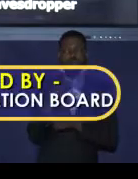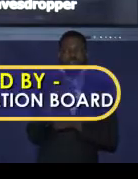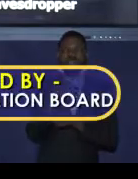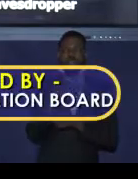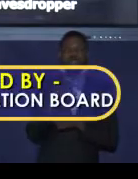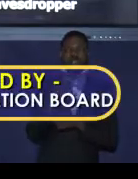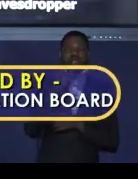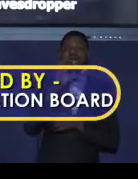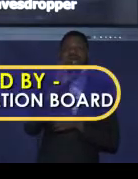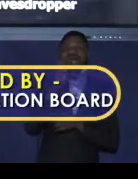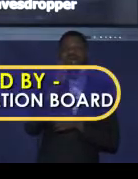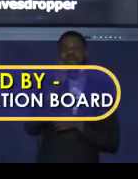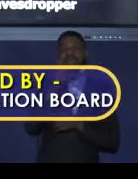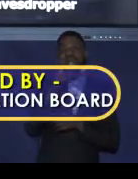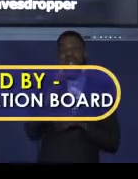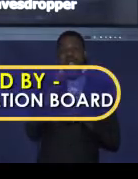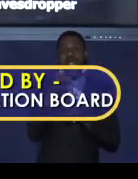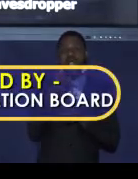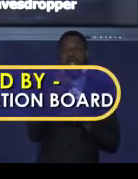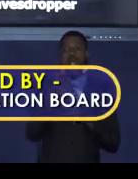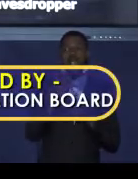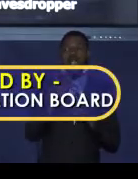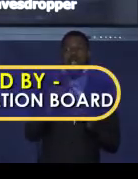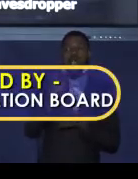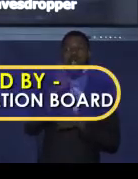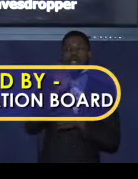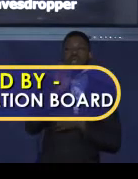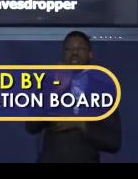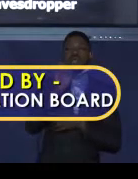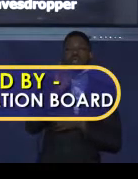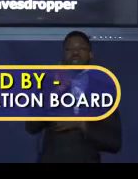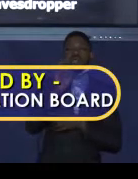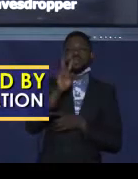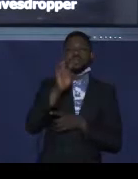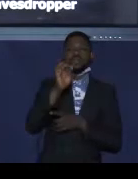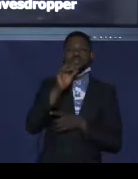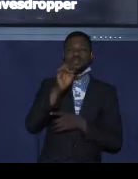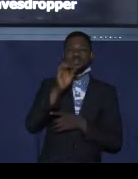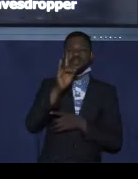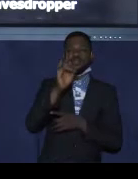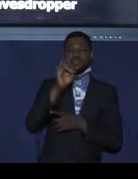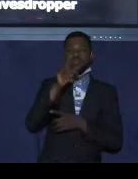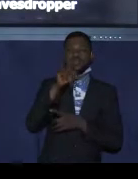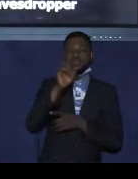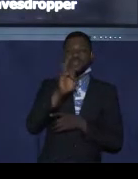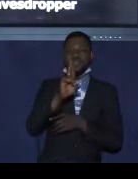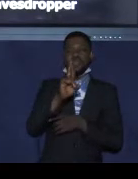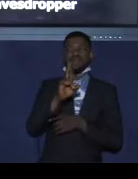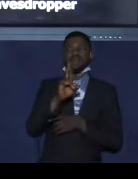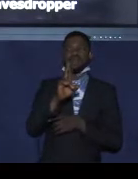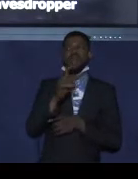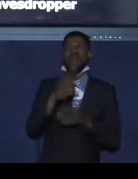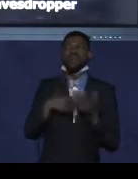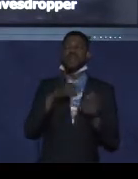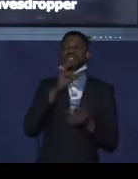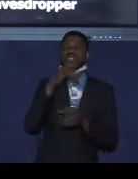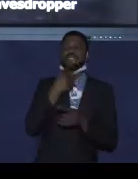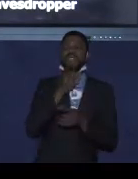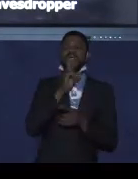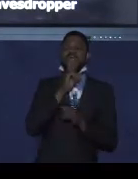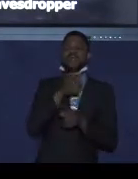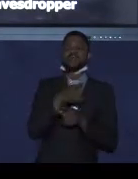pastor or actor or eavesdropper? What is the answer?